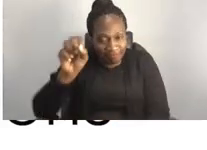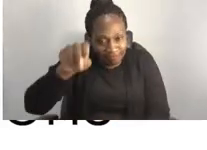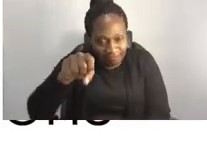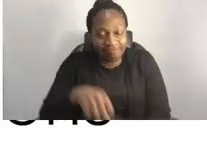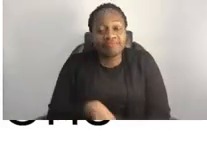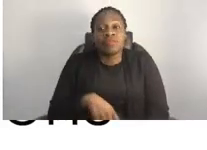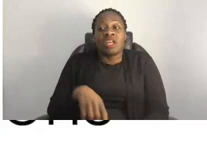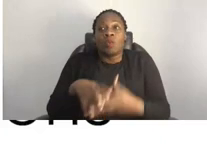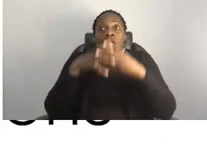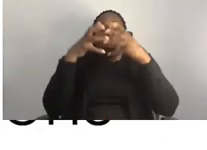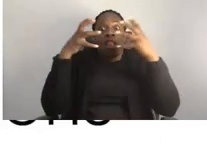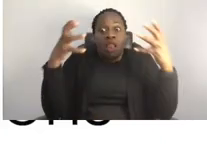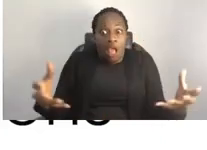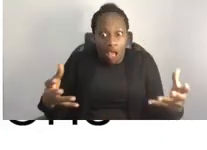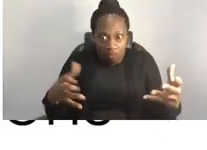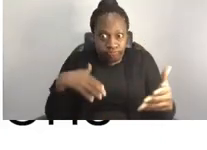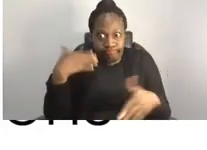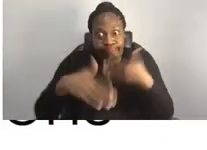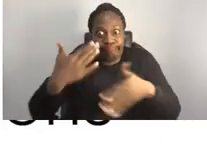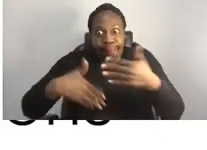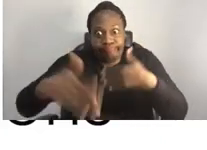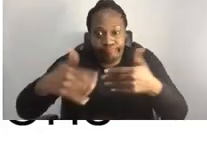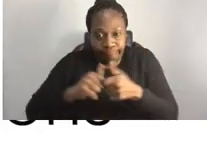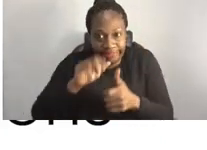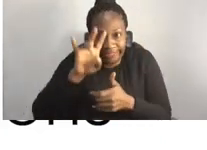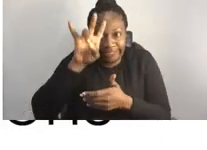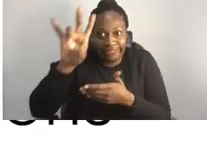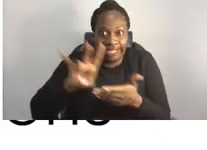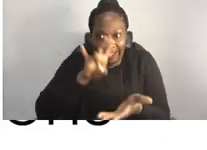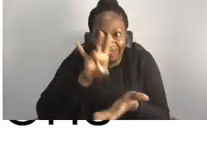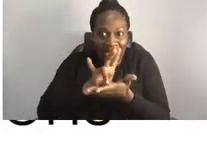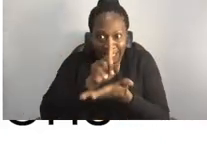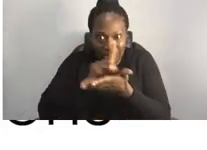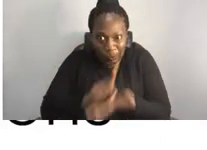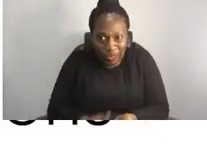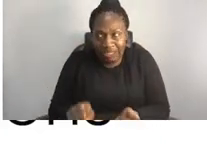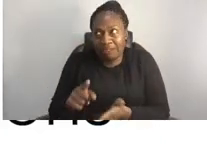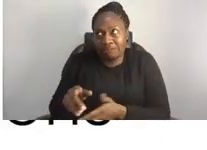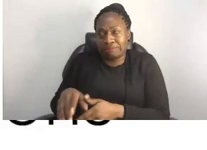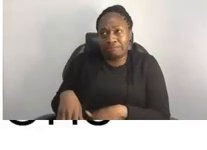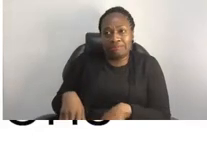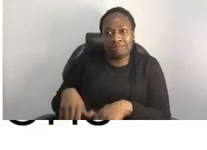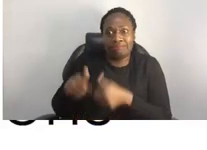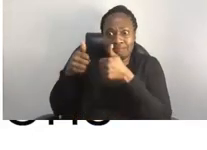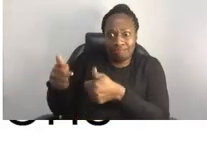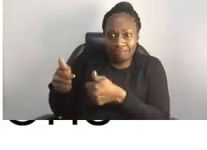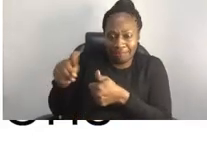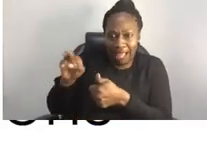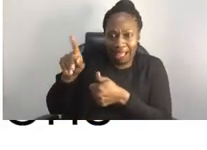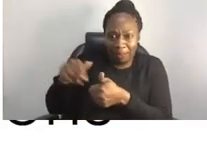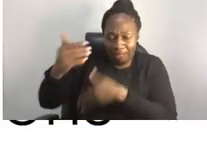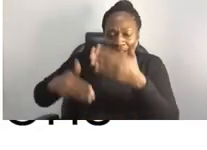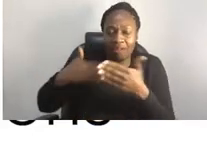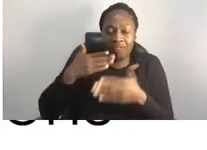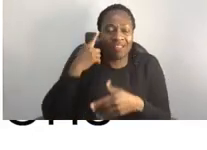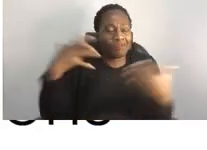There was a lot to get through in 7 hours and weeks. Shout out to Amanda for getting through it all. We were really thankful for Menti,